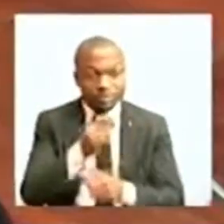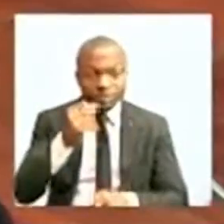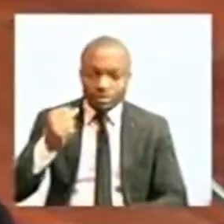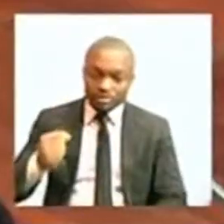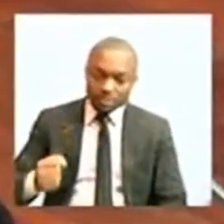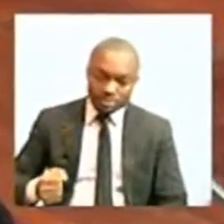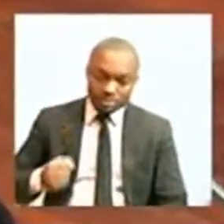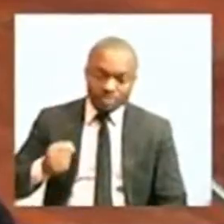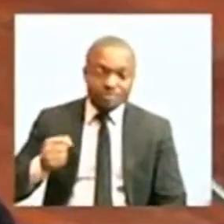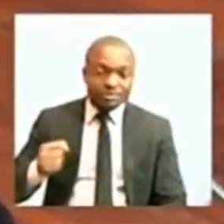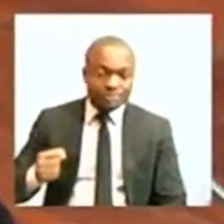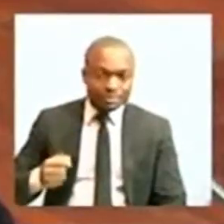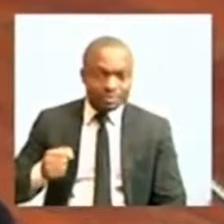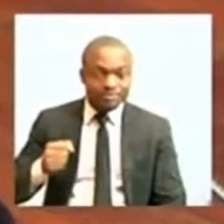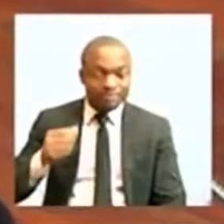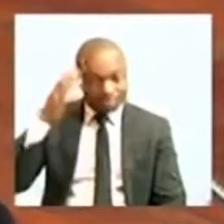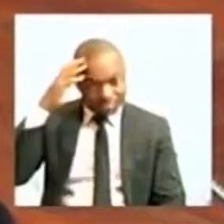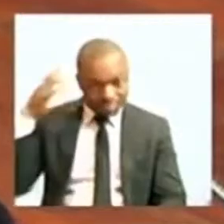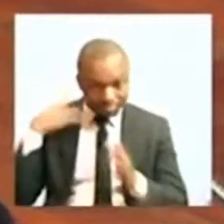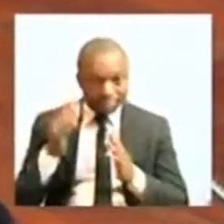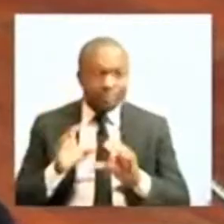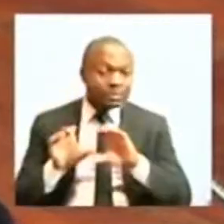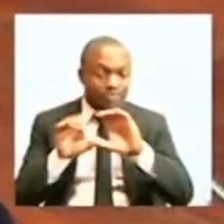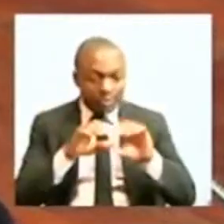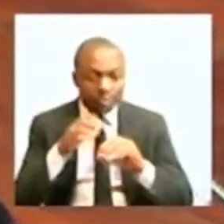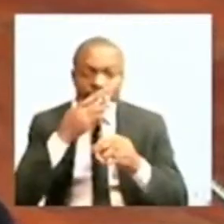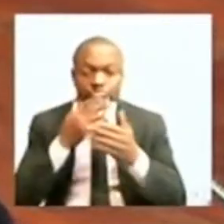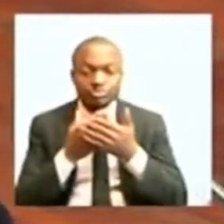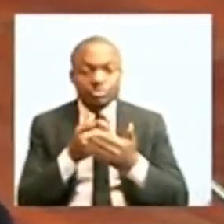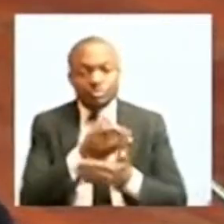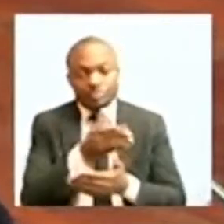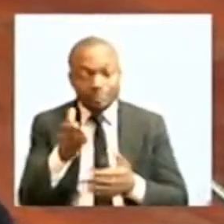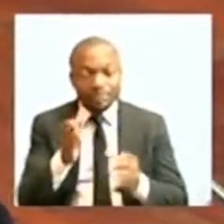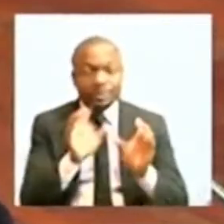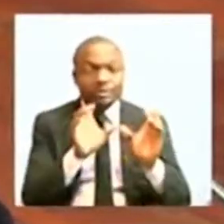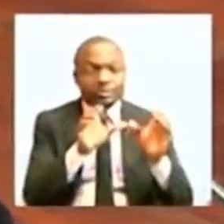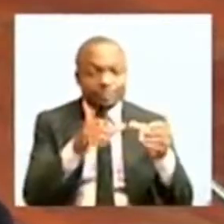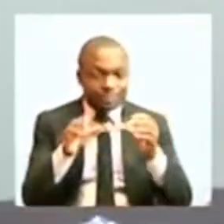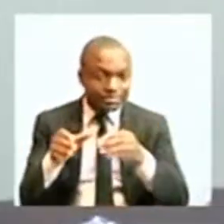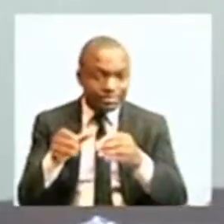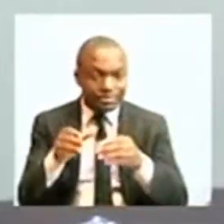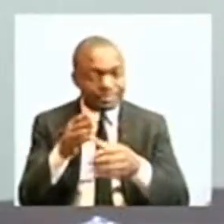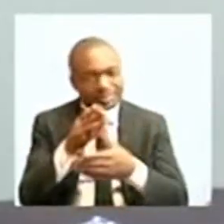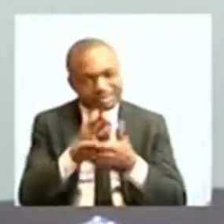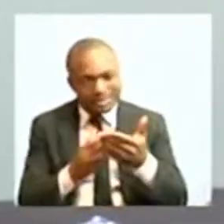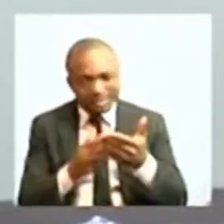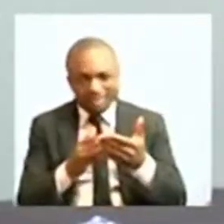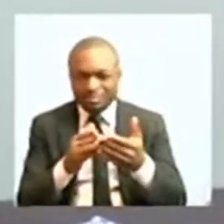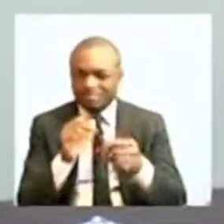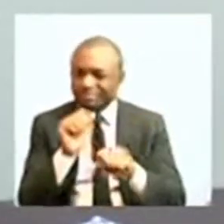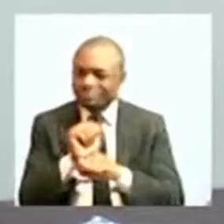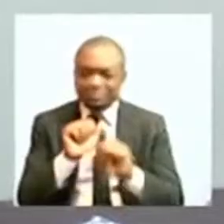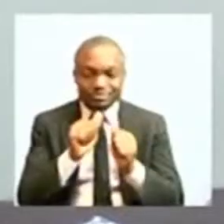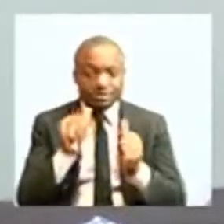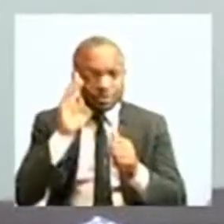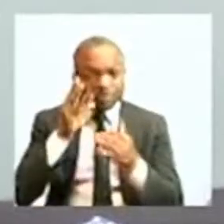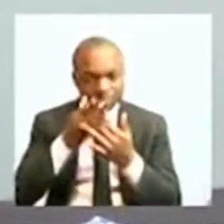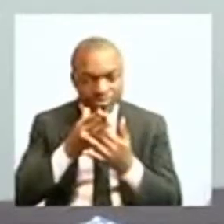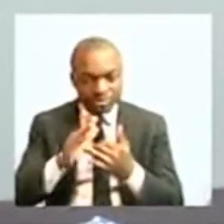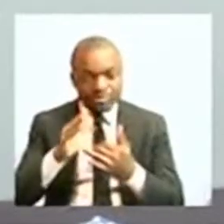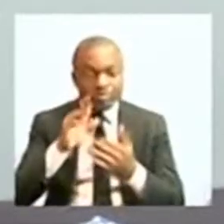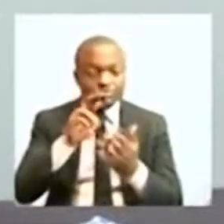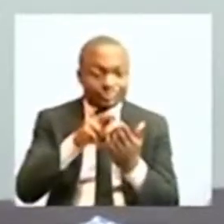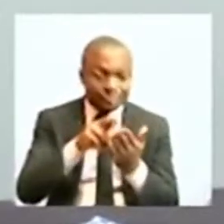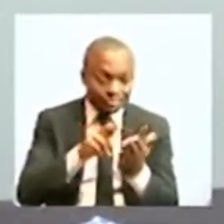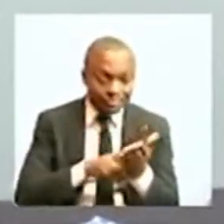officers doing very well in these councils. But some of them, those who we know, are not doing very well. So we shall share you both